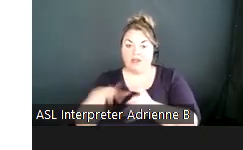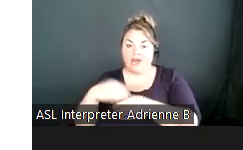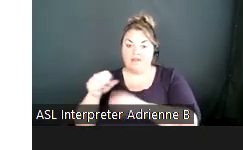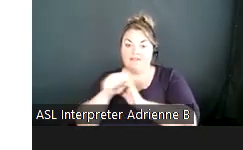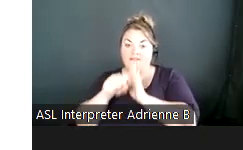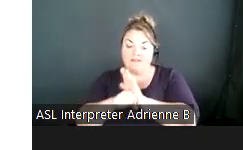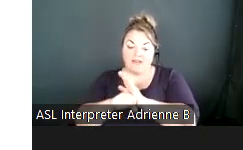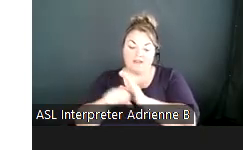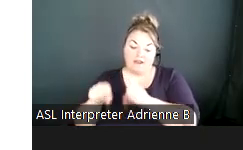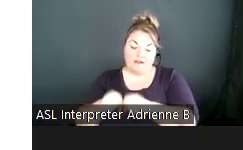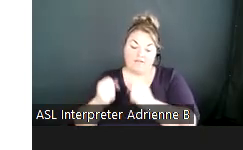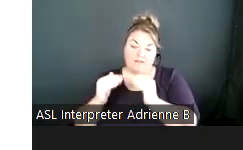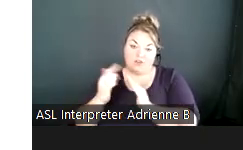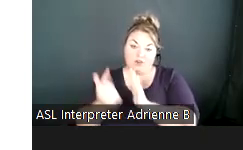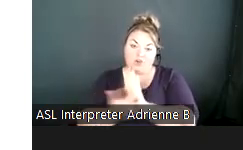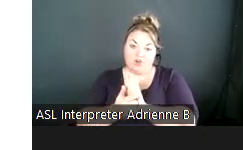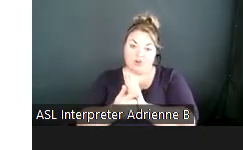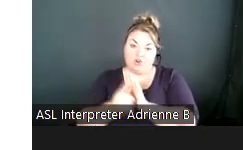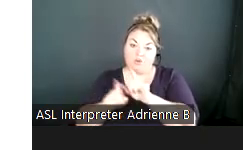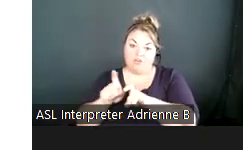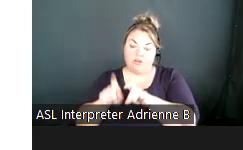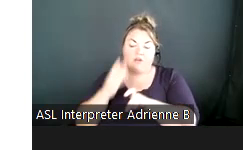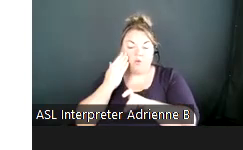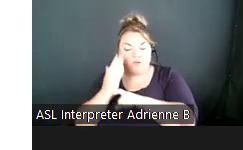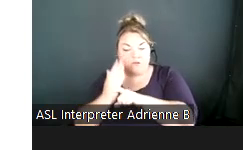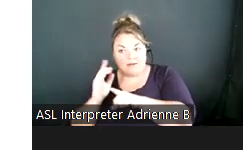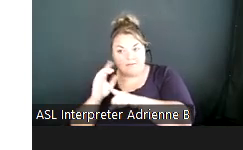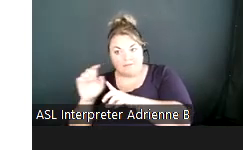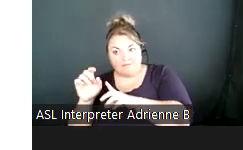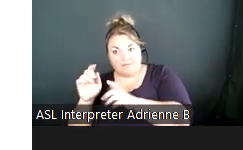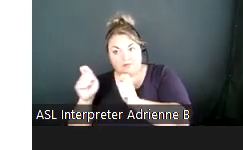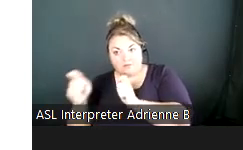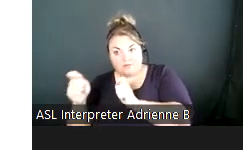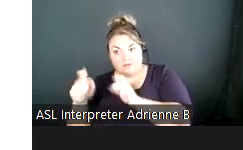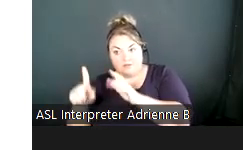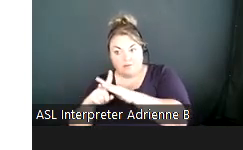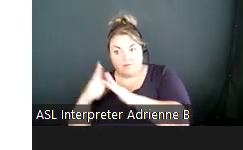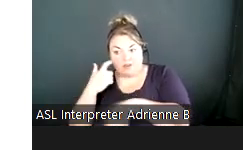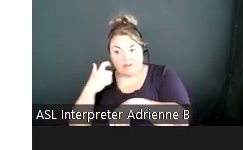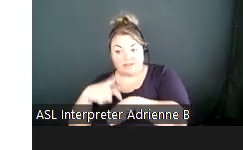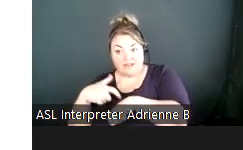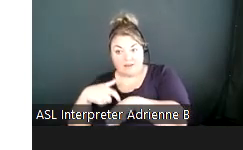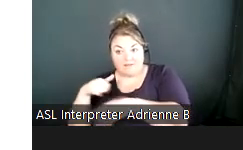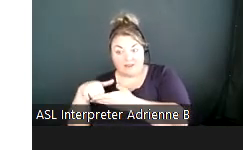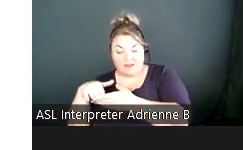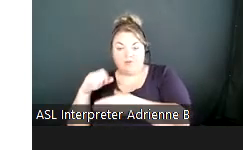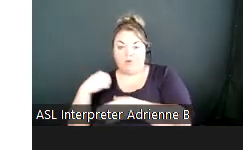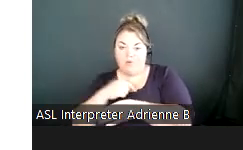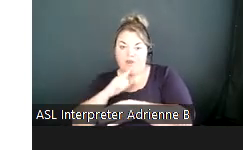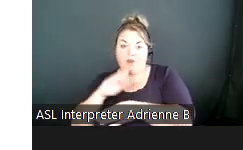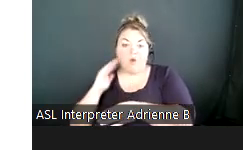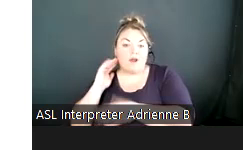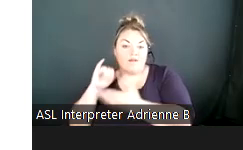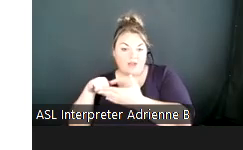questionnaire. I know some statutory changes have come about in terms of timing of that questionnaire. So just want to note that we are aware of that